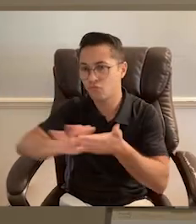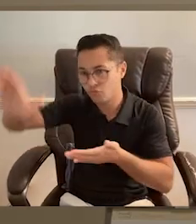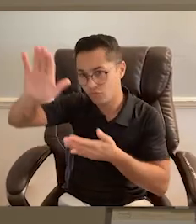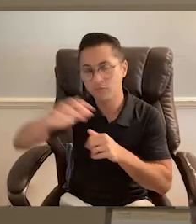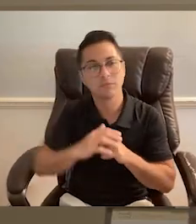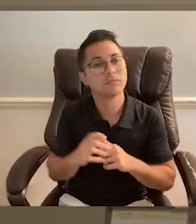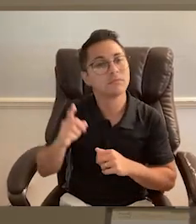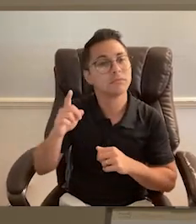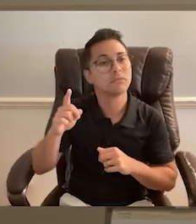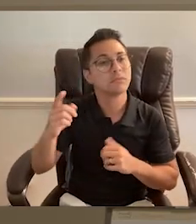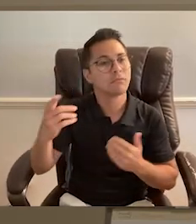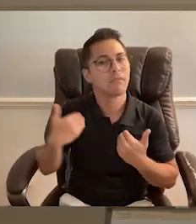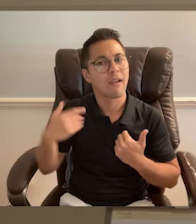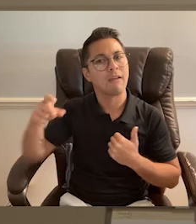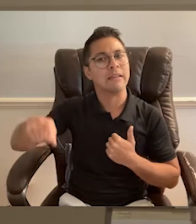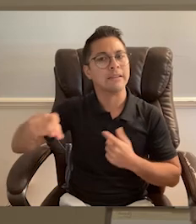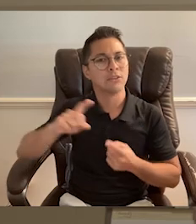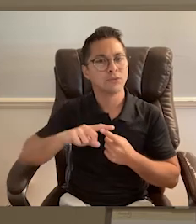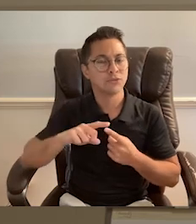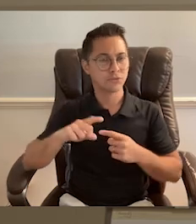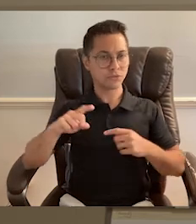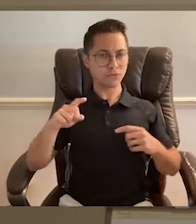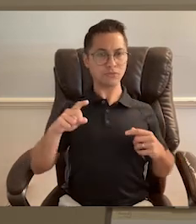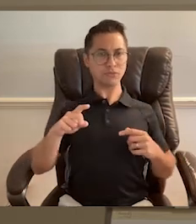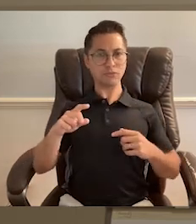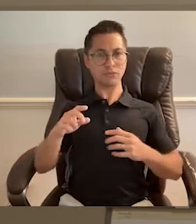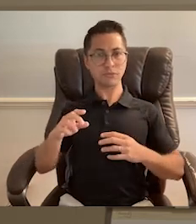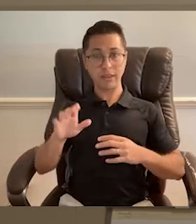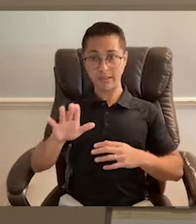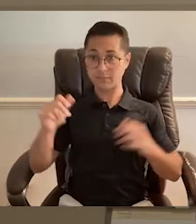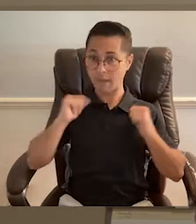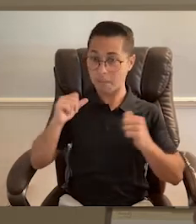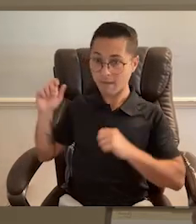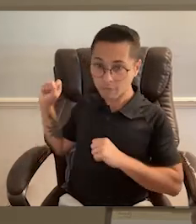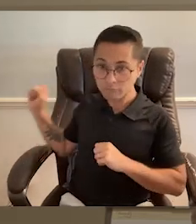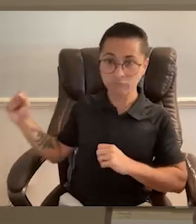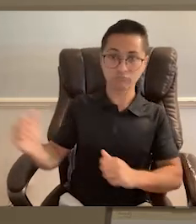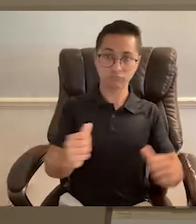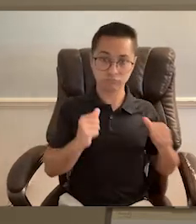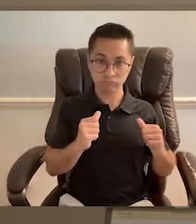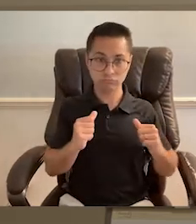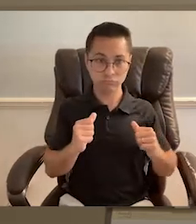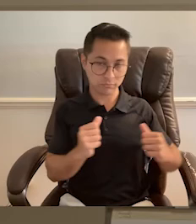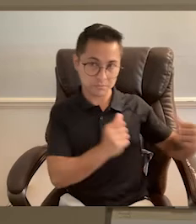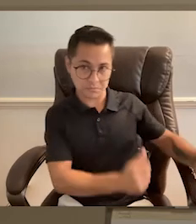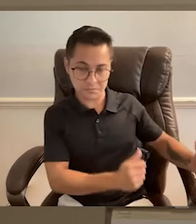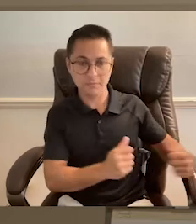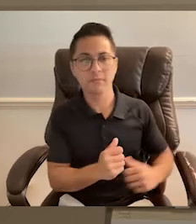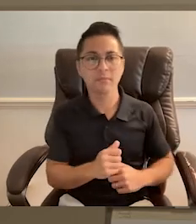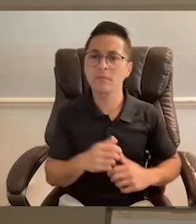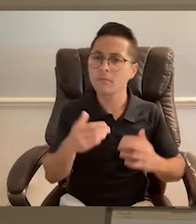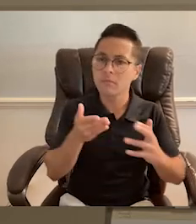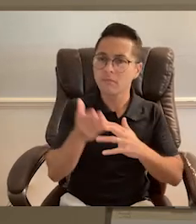value. Well, this is much more quiet. He did not mute the voice here. It's not noisy. Sounds like he muted it, but